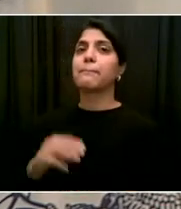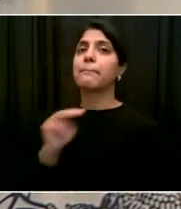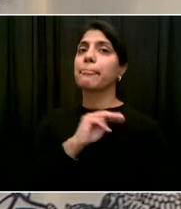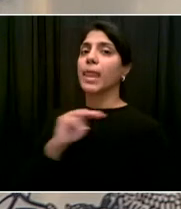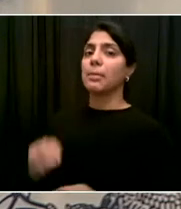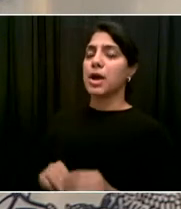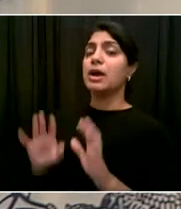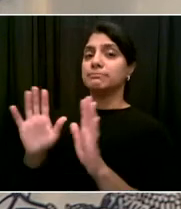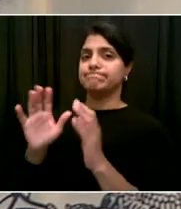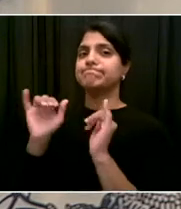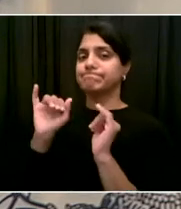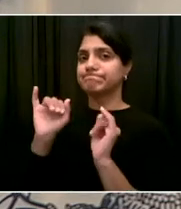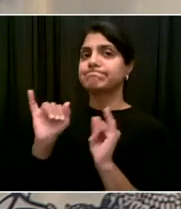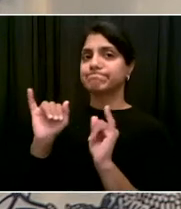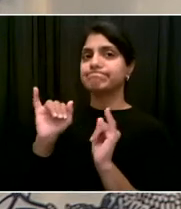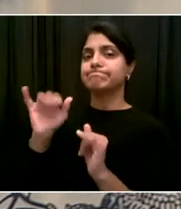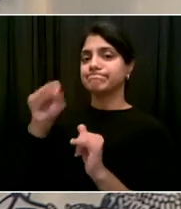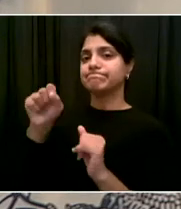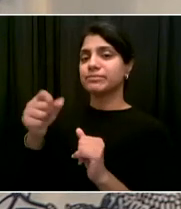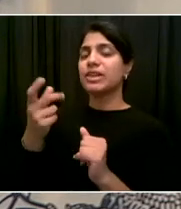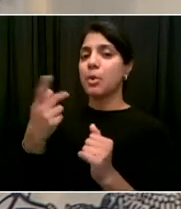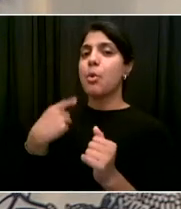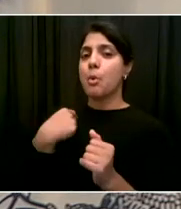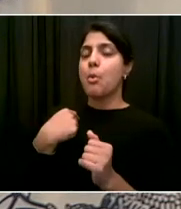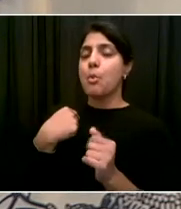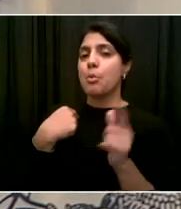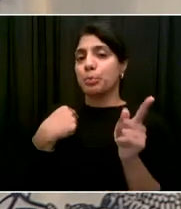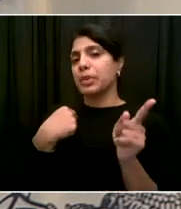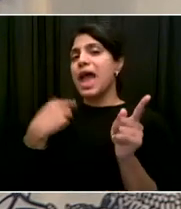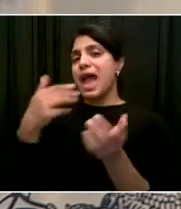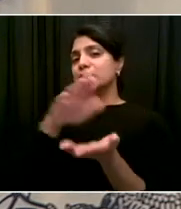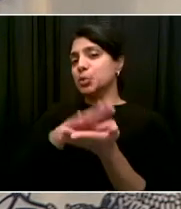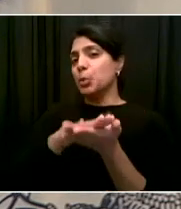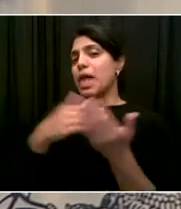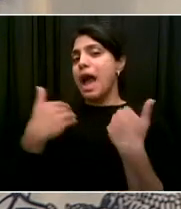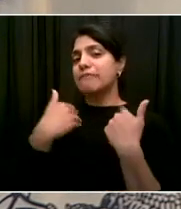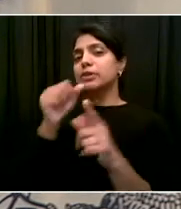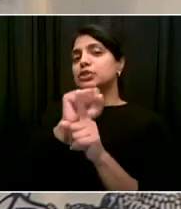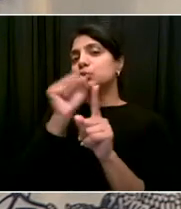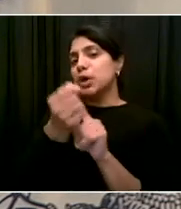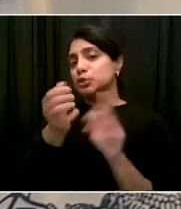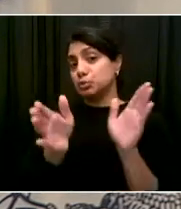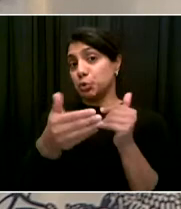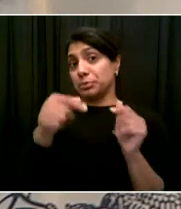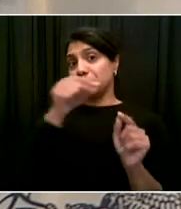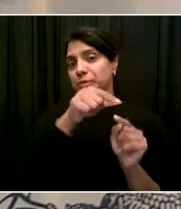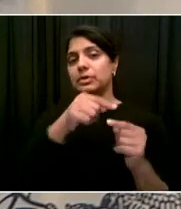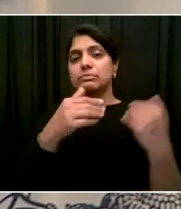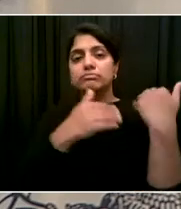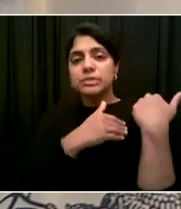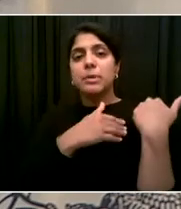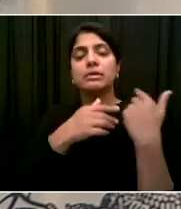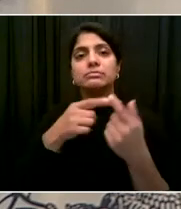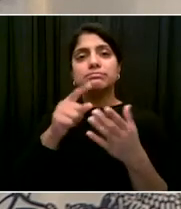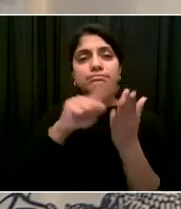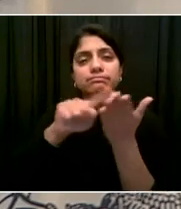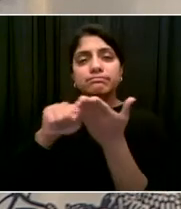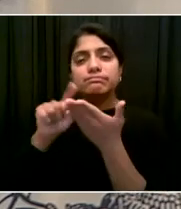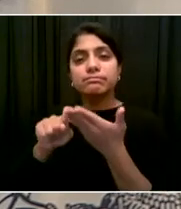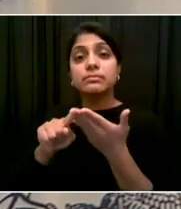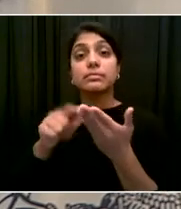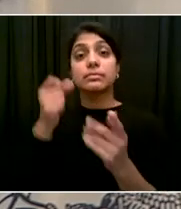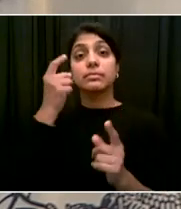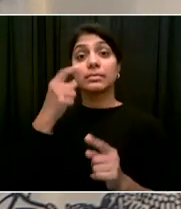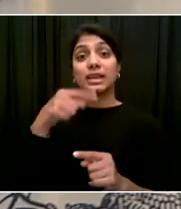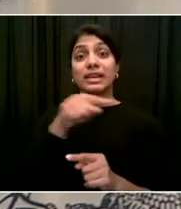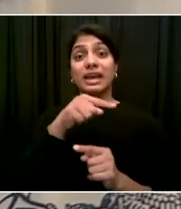We're applying the rules we've had over the last few months consistently. We have four schools